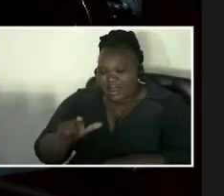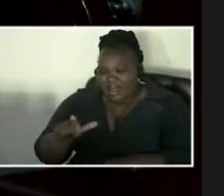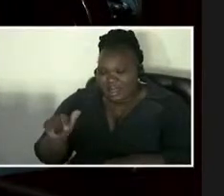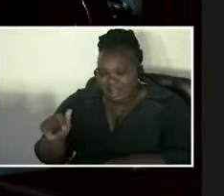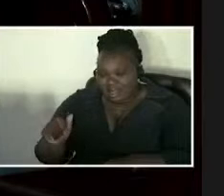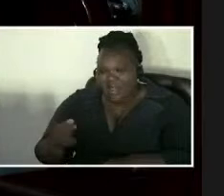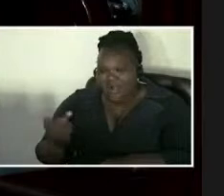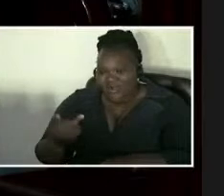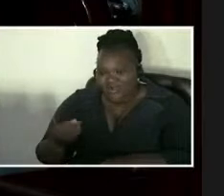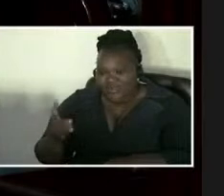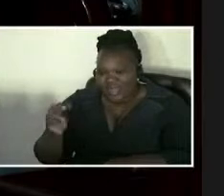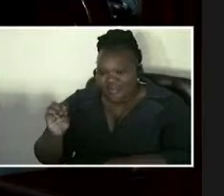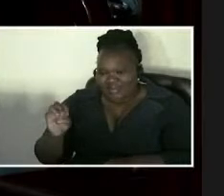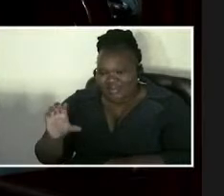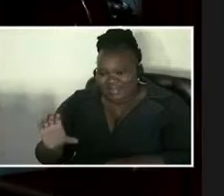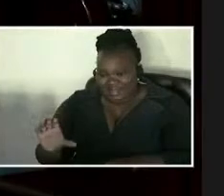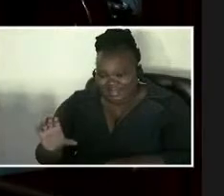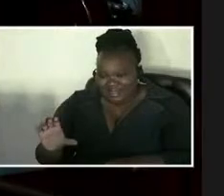and the msc